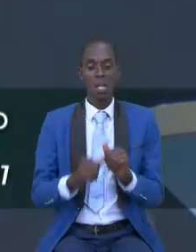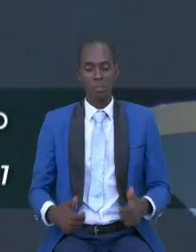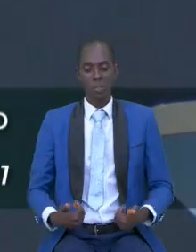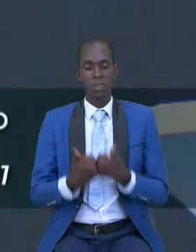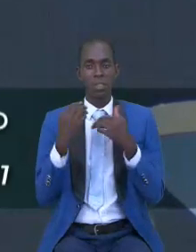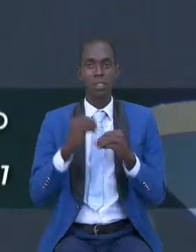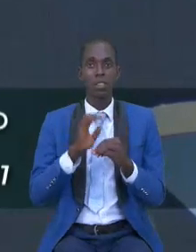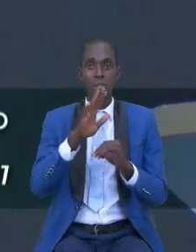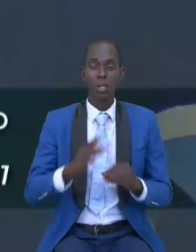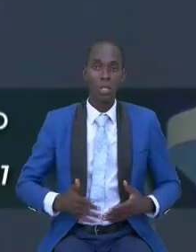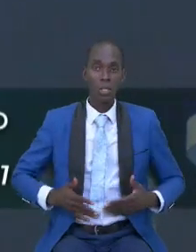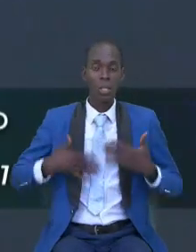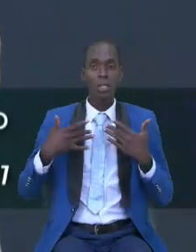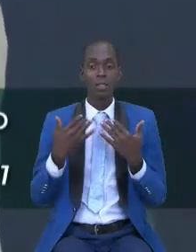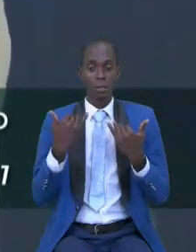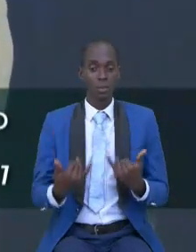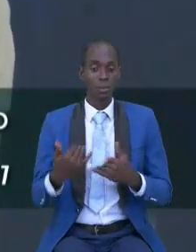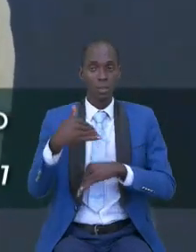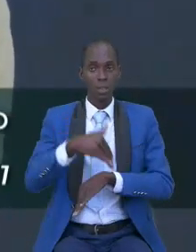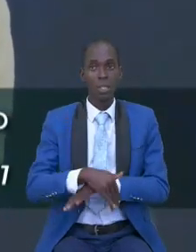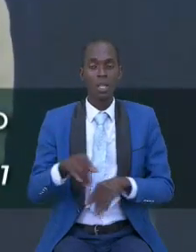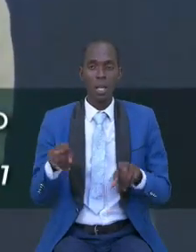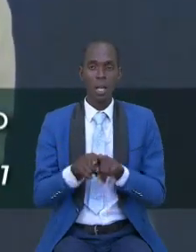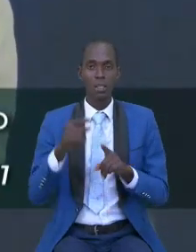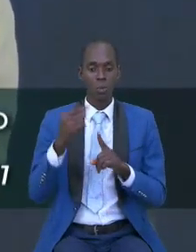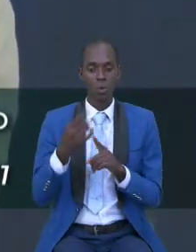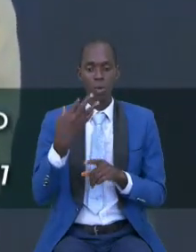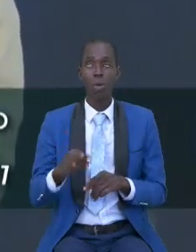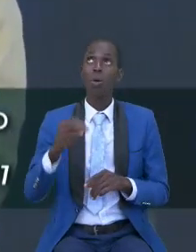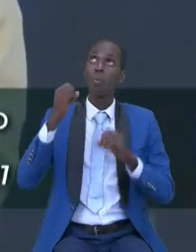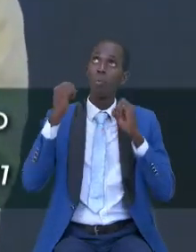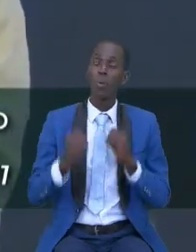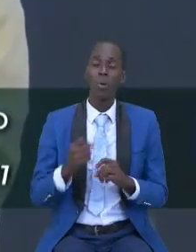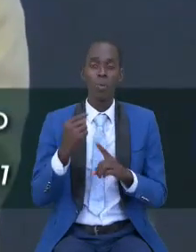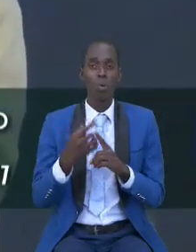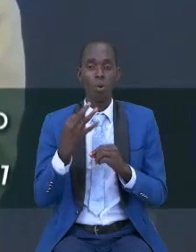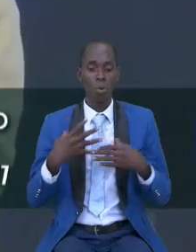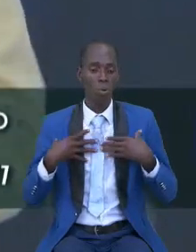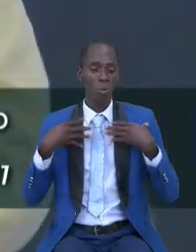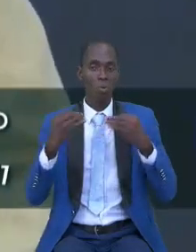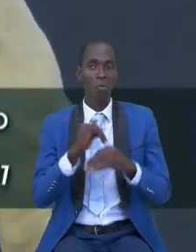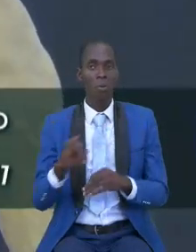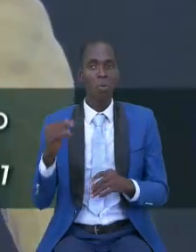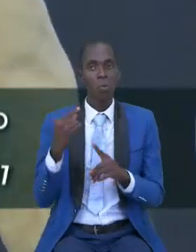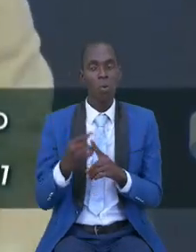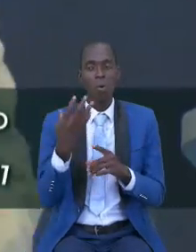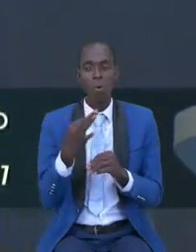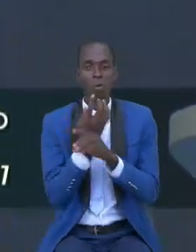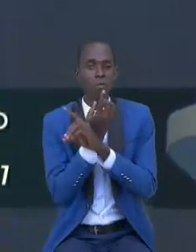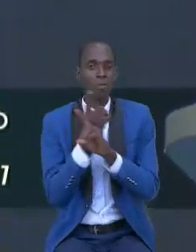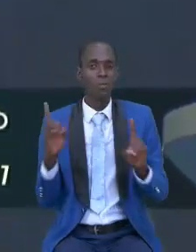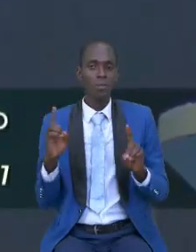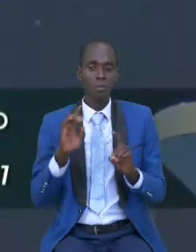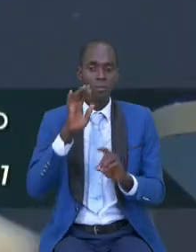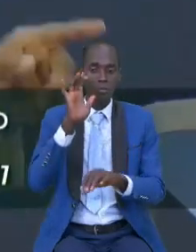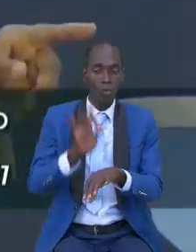life, tonight, as the word of power and the word of healing and the word of deliverance